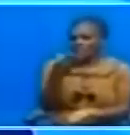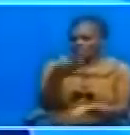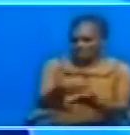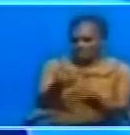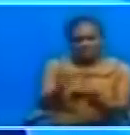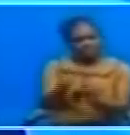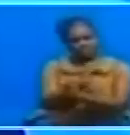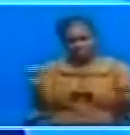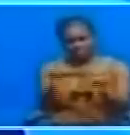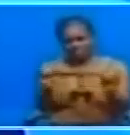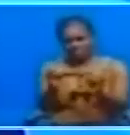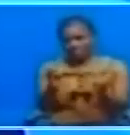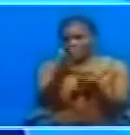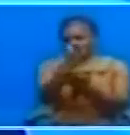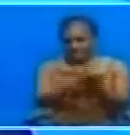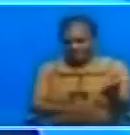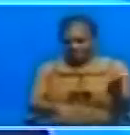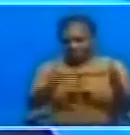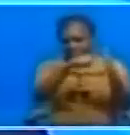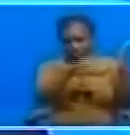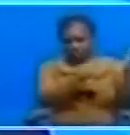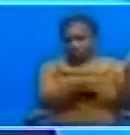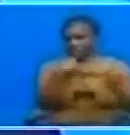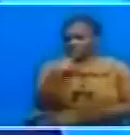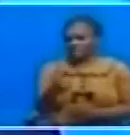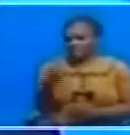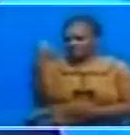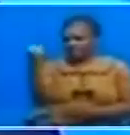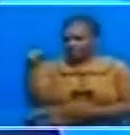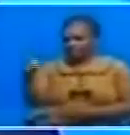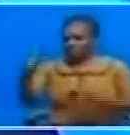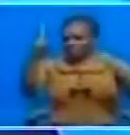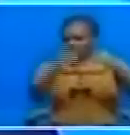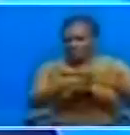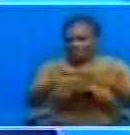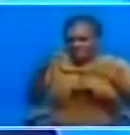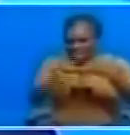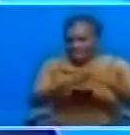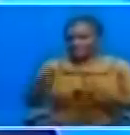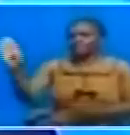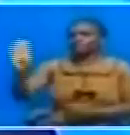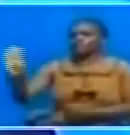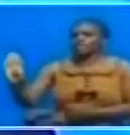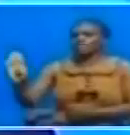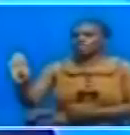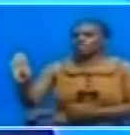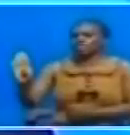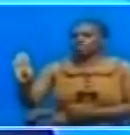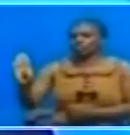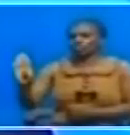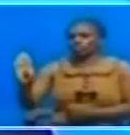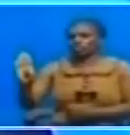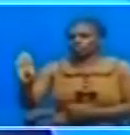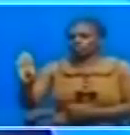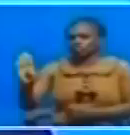unsubstantiated pay increments. Some of the things that he said is that 5.68 billion of our gross domestic